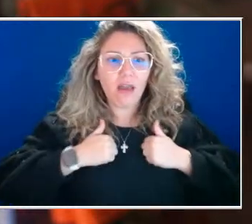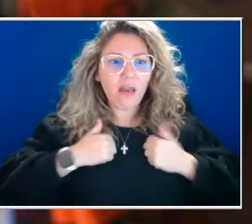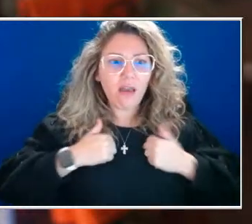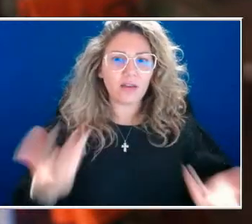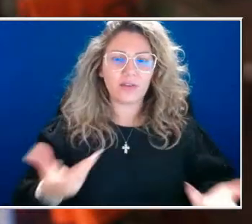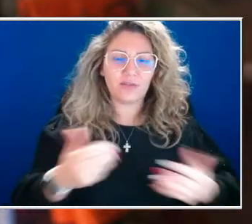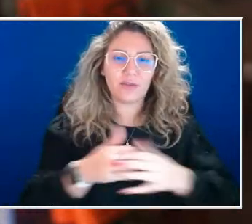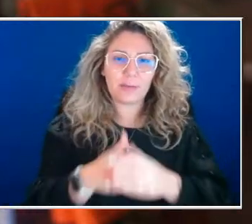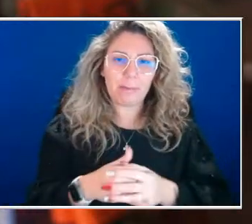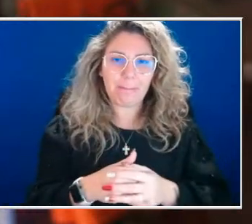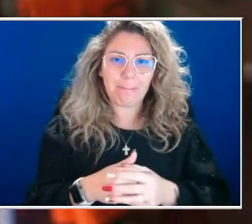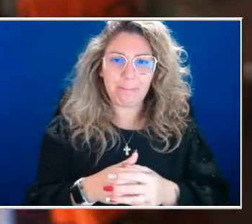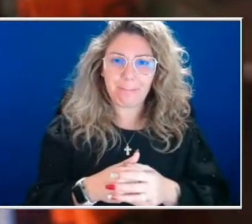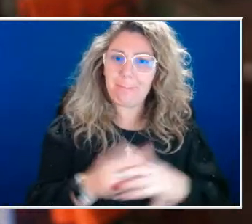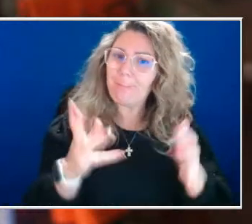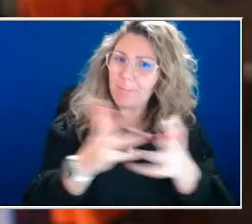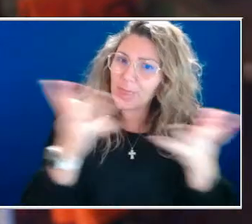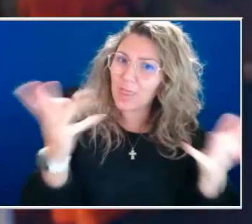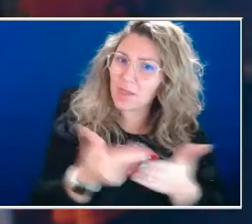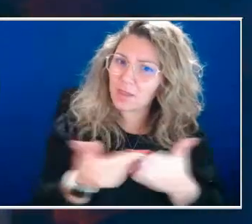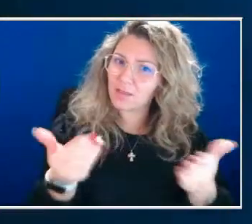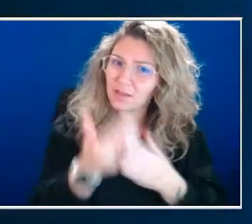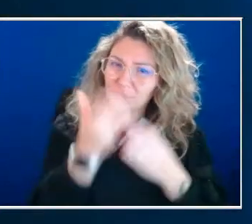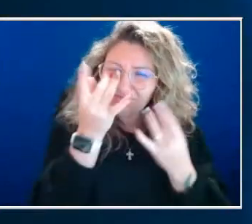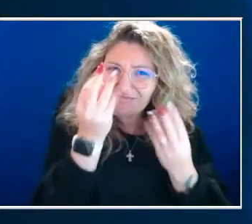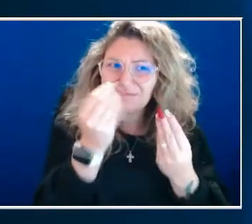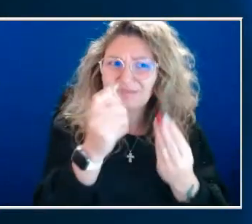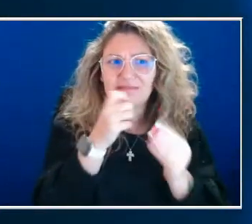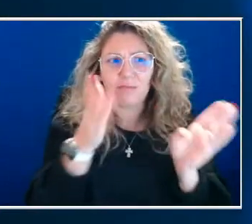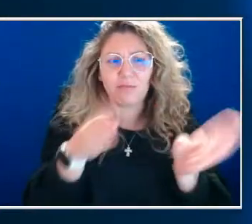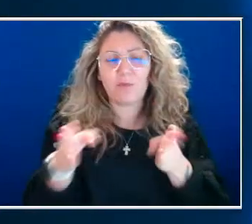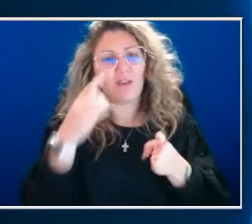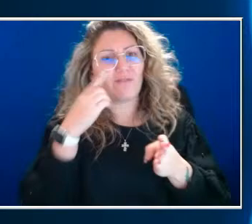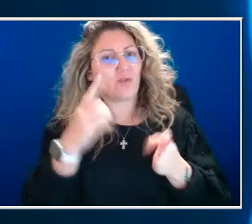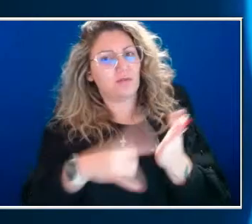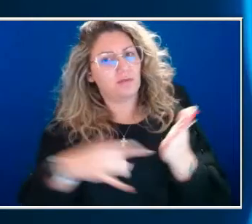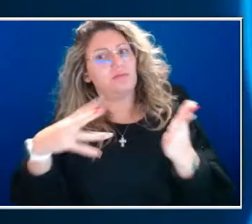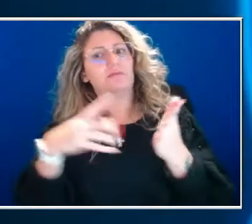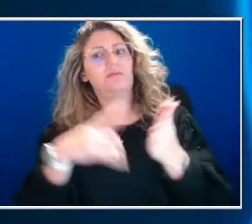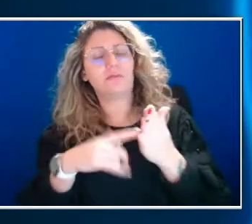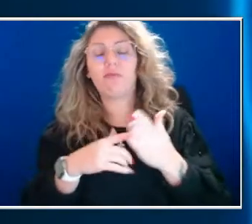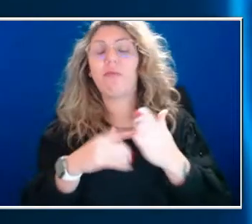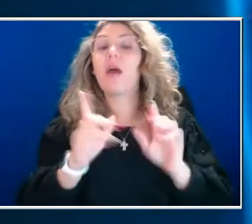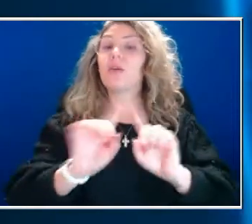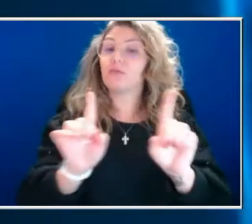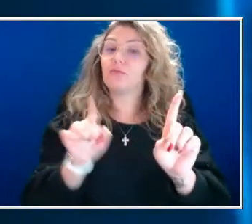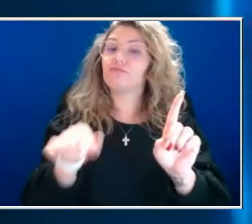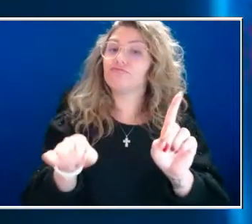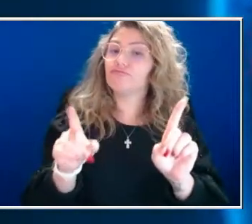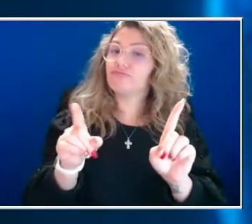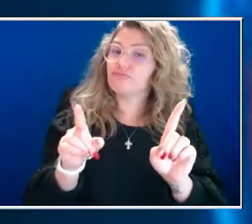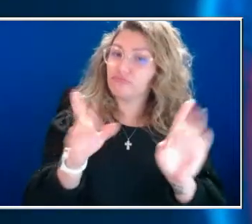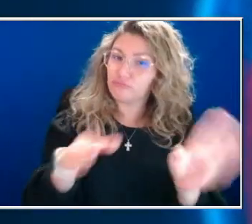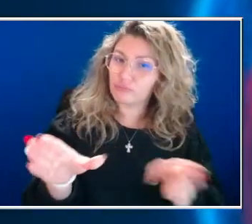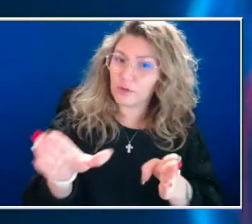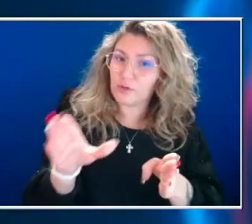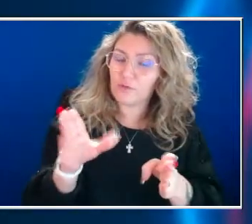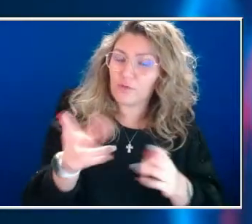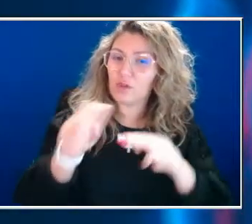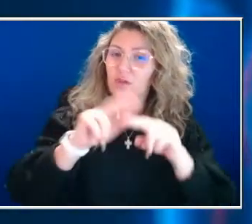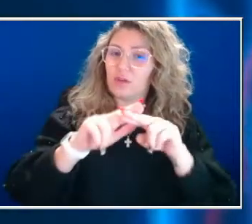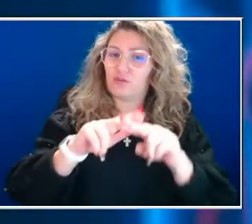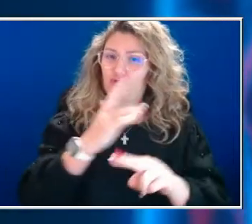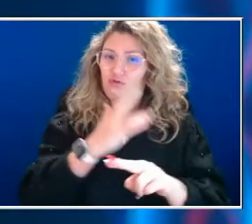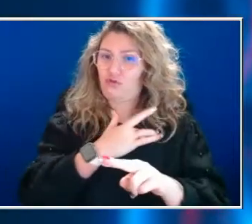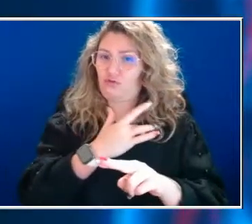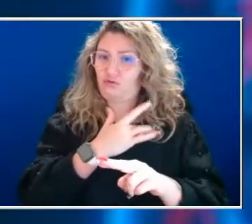a lot of things to think about that you weren't really prepared for sometimes. However, Amy is prepared for the increased cardiovascular risks that